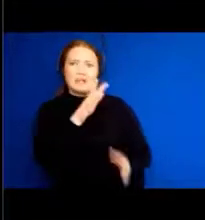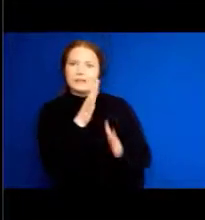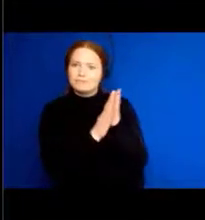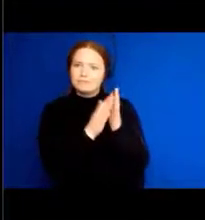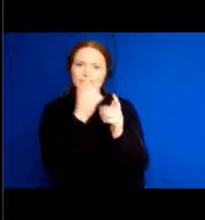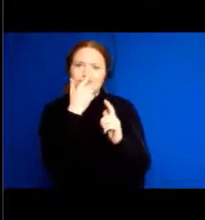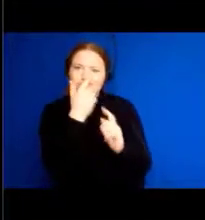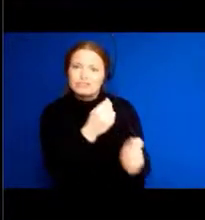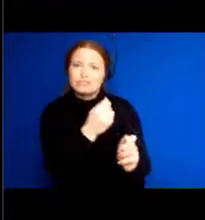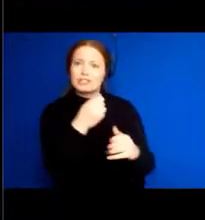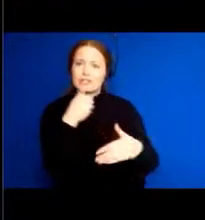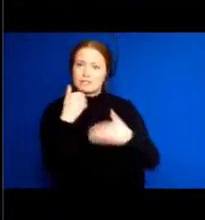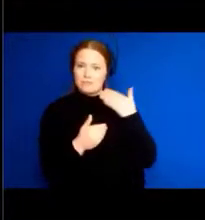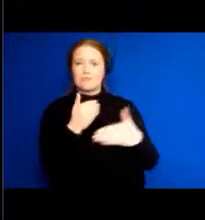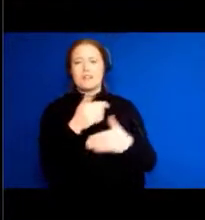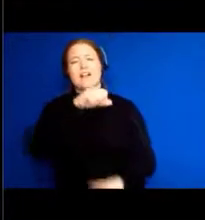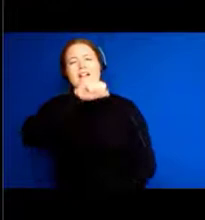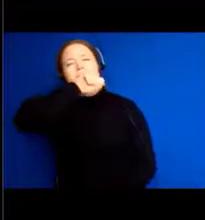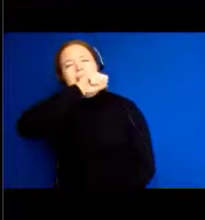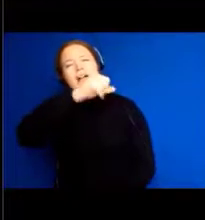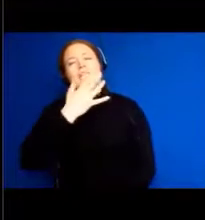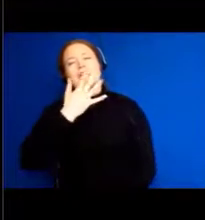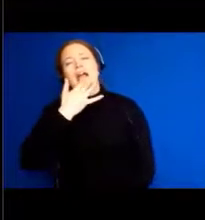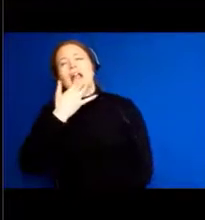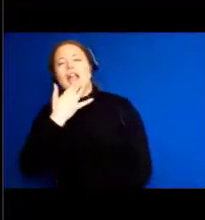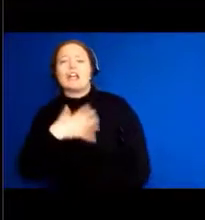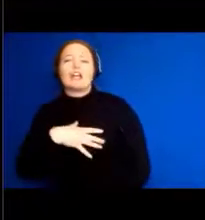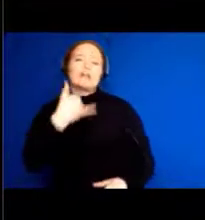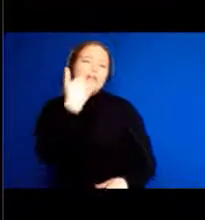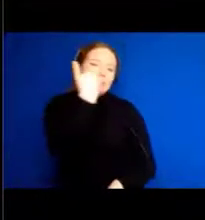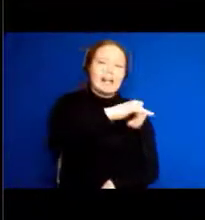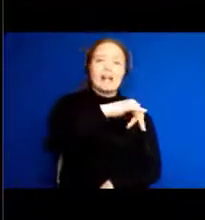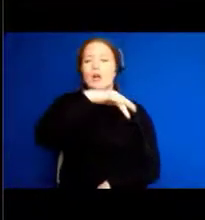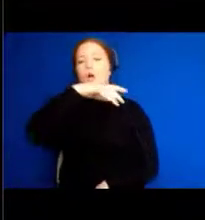and browns and rusts and, oh, I love color.